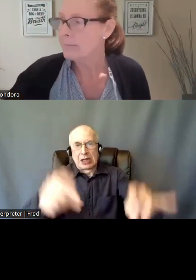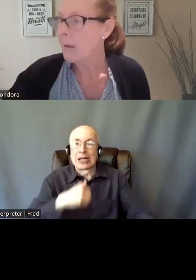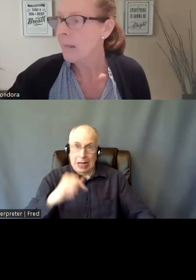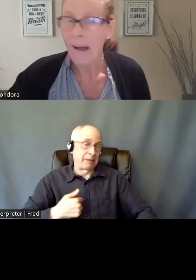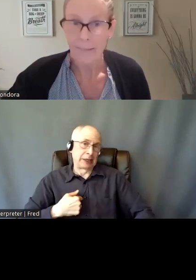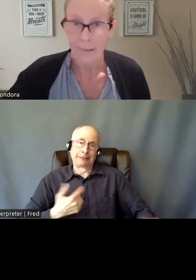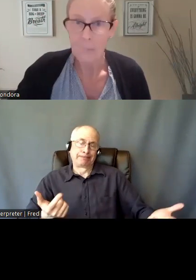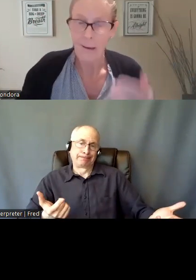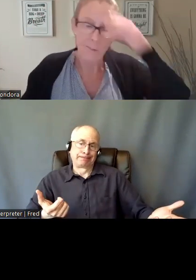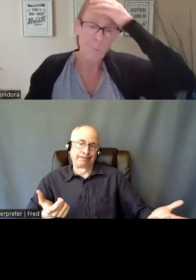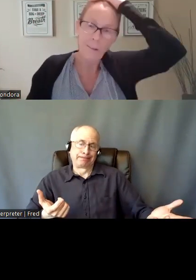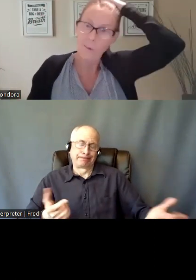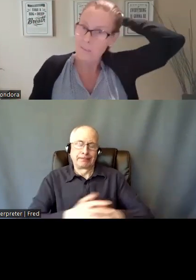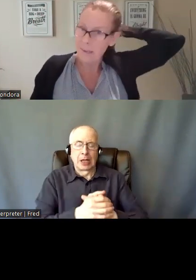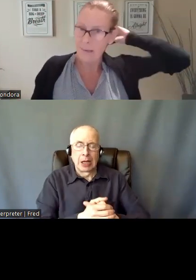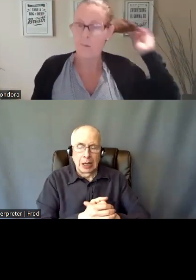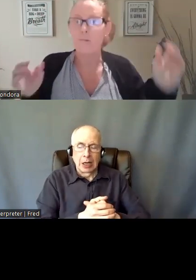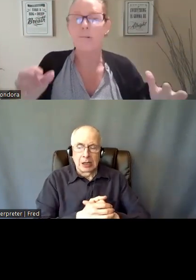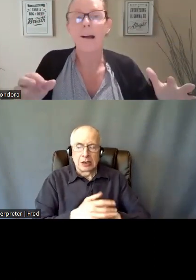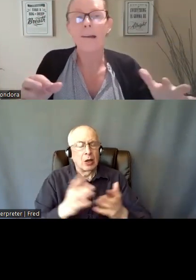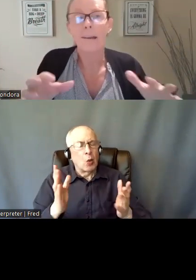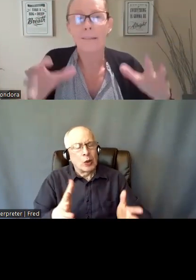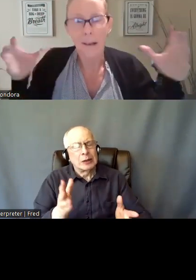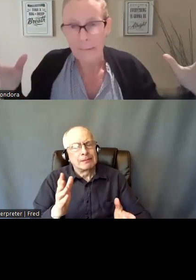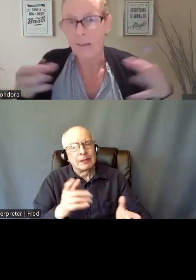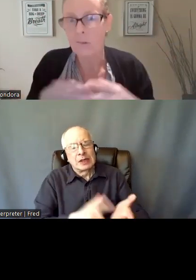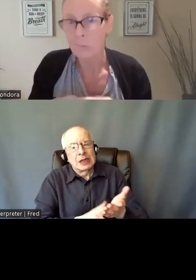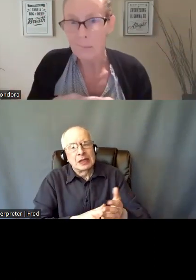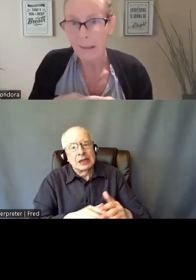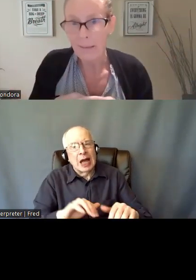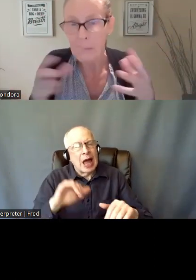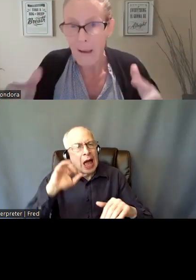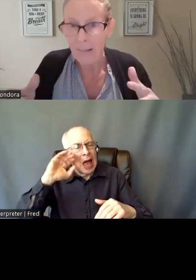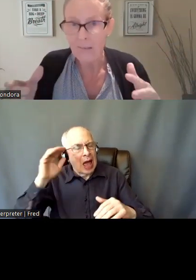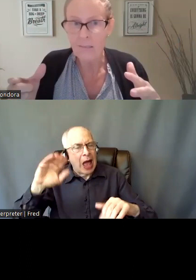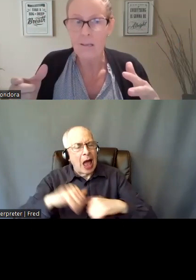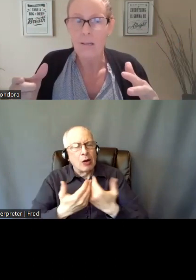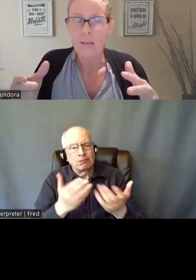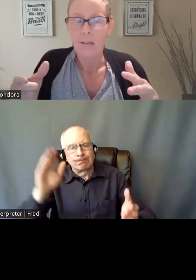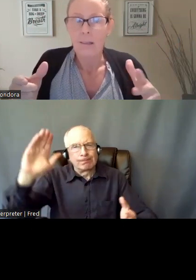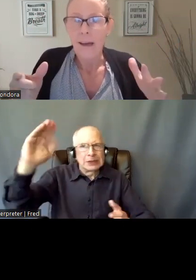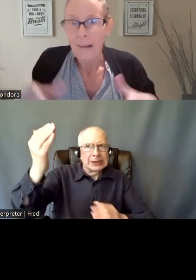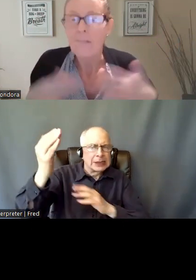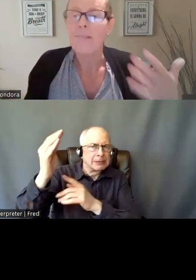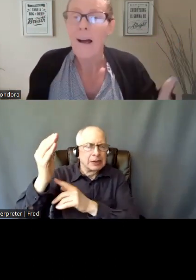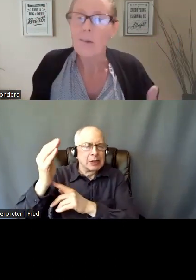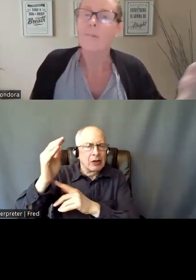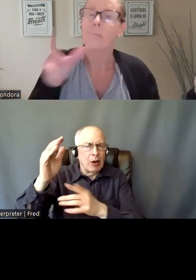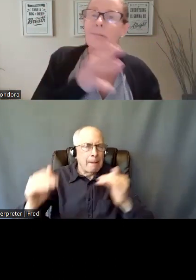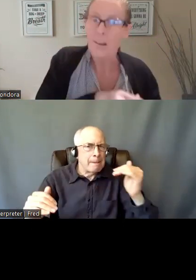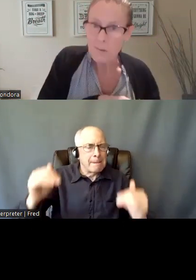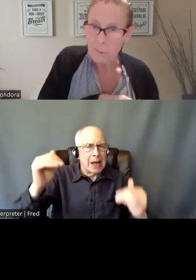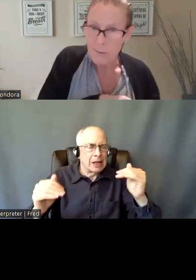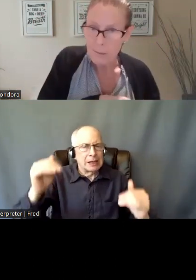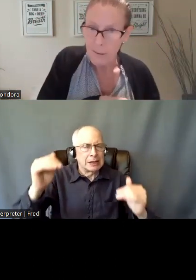a lot about what it looks like to try in the context of one plan to balance that kind of value of